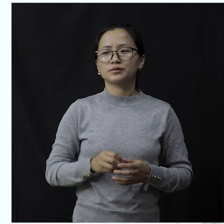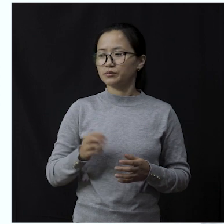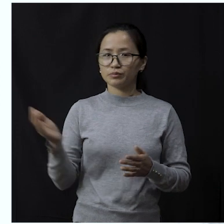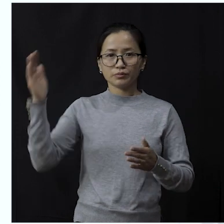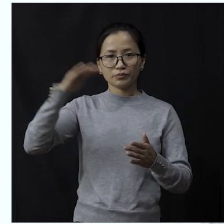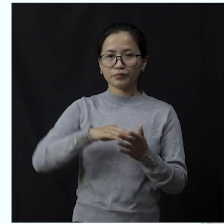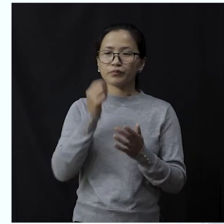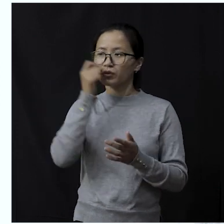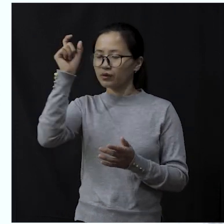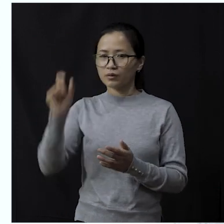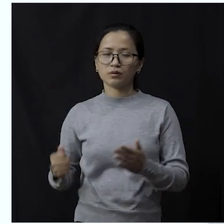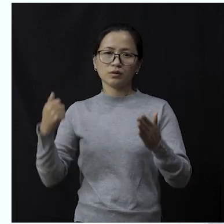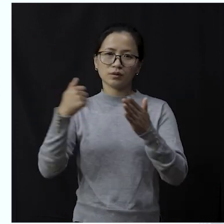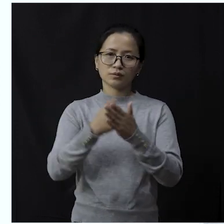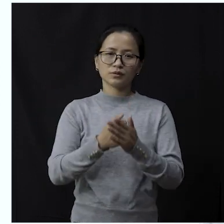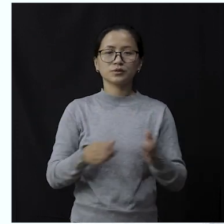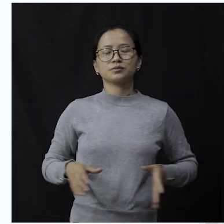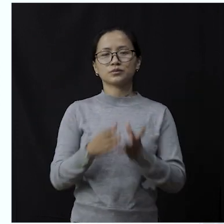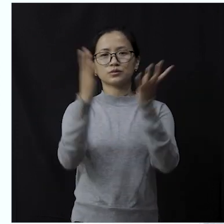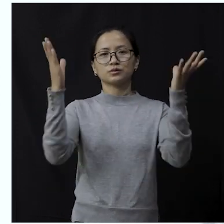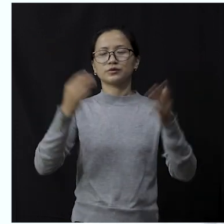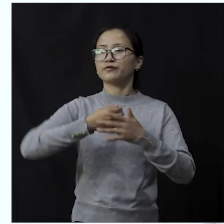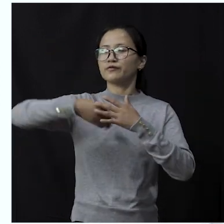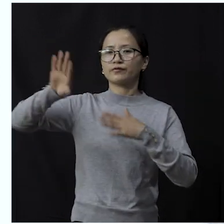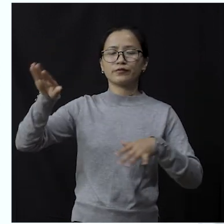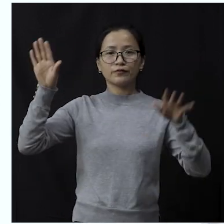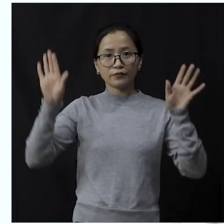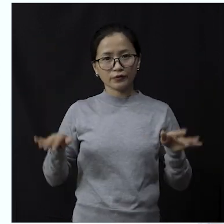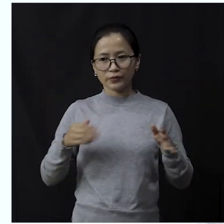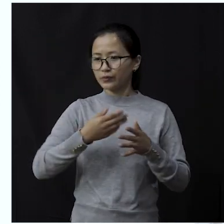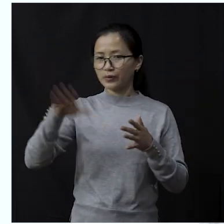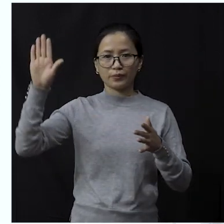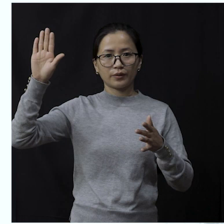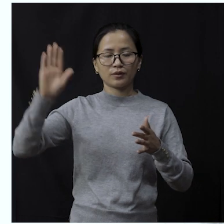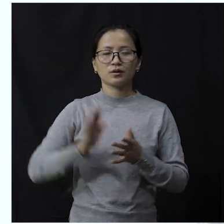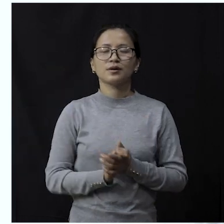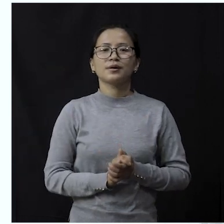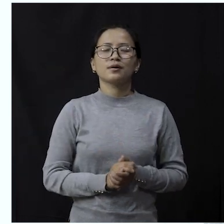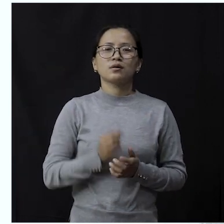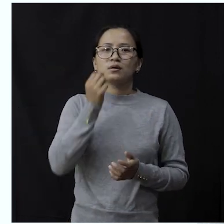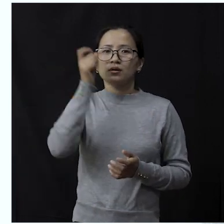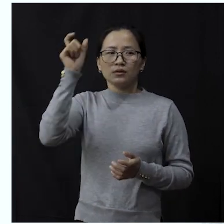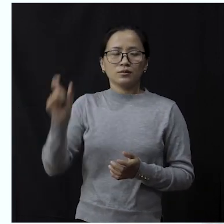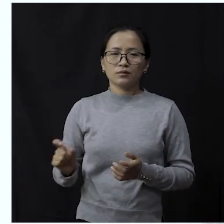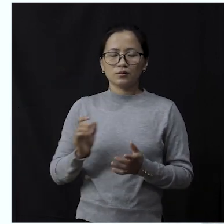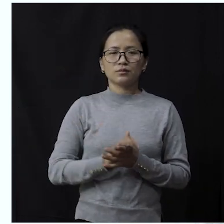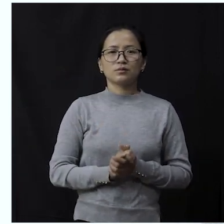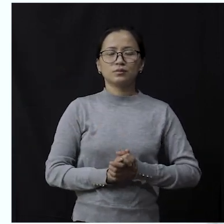the hunter approached the tree. I repeat, they escaped before the hunter approached the